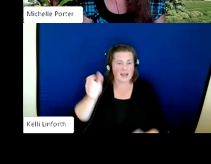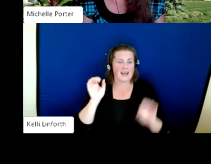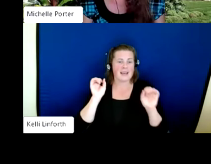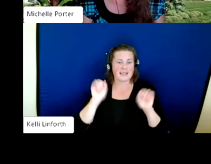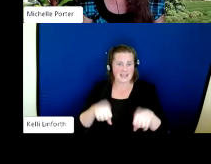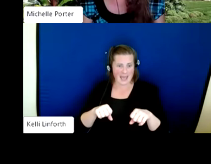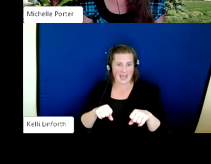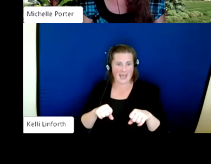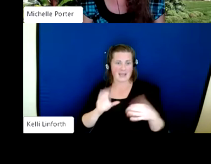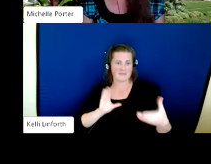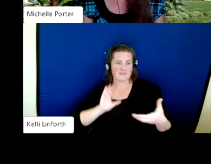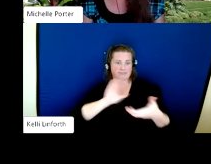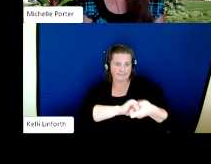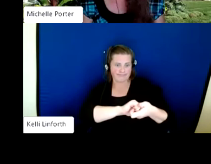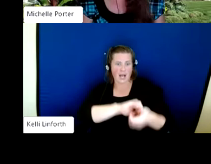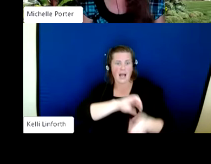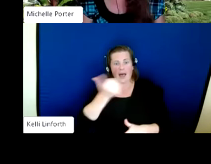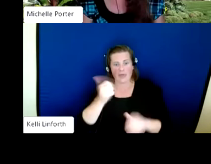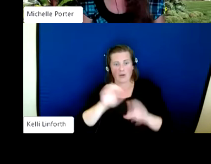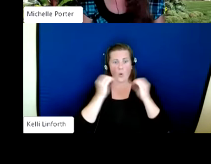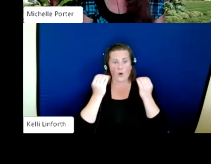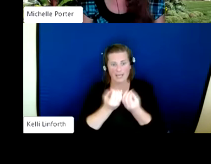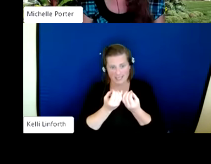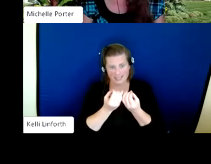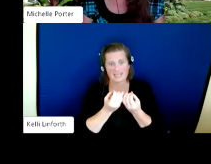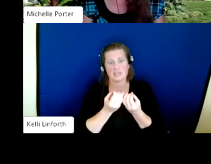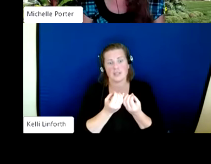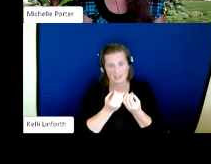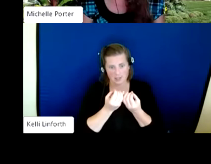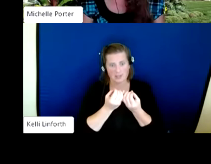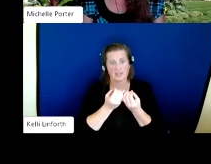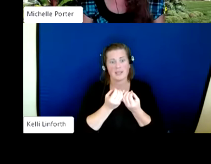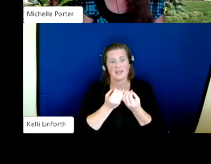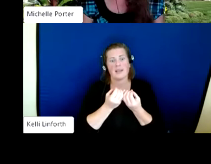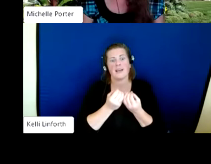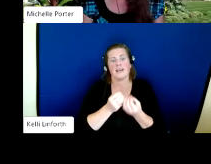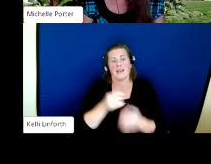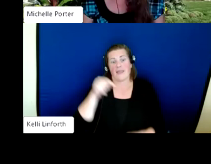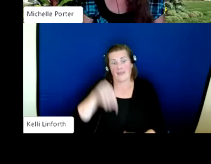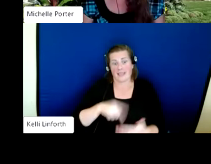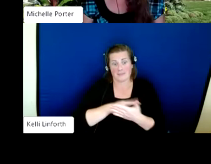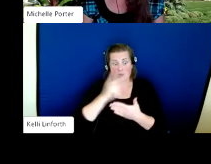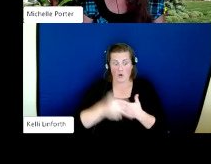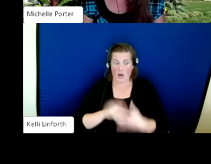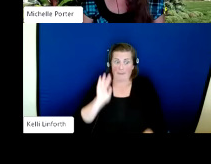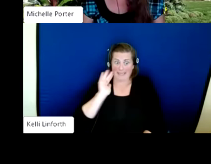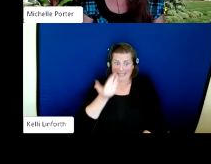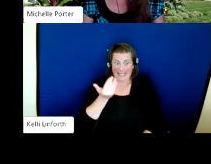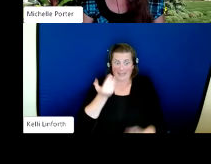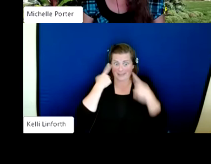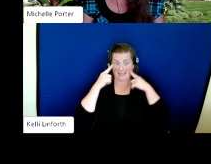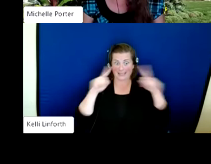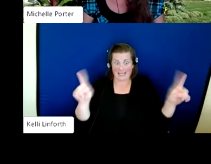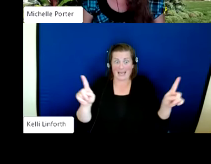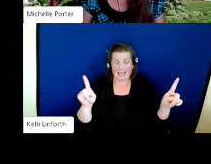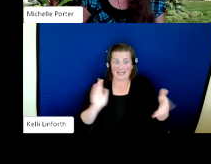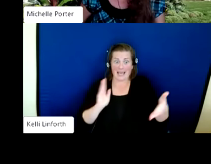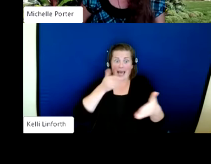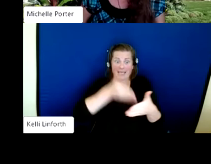other organizations to ensure that this kind of a program that seems to be very effective against internalized